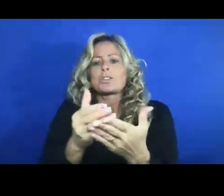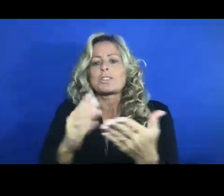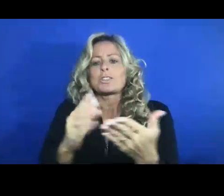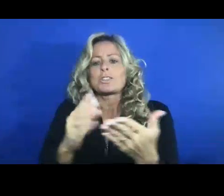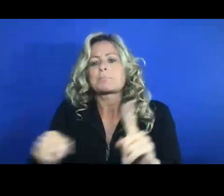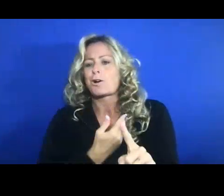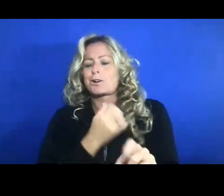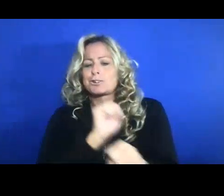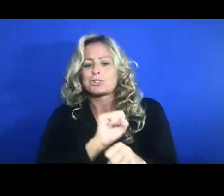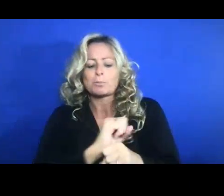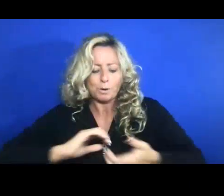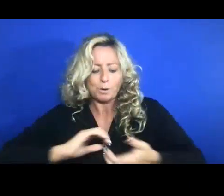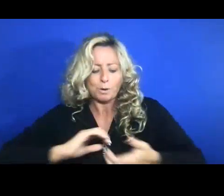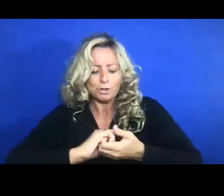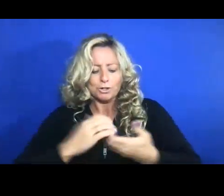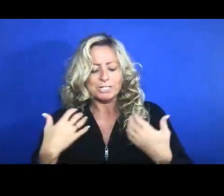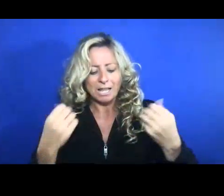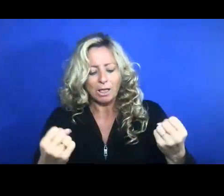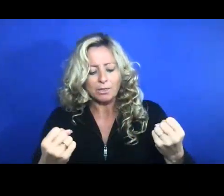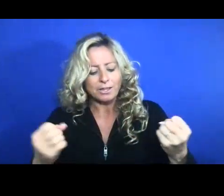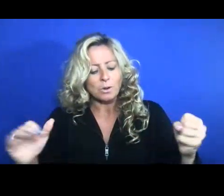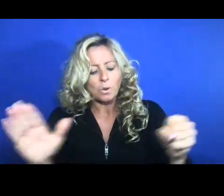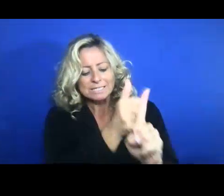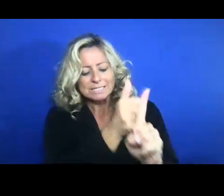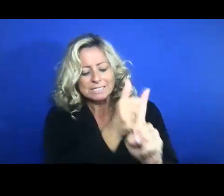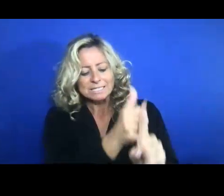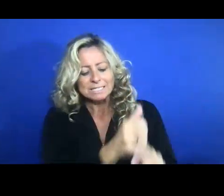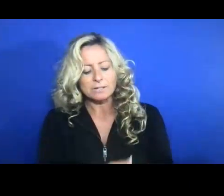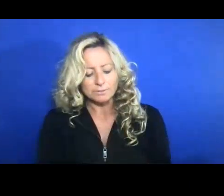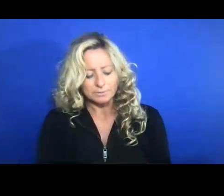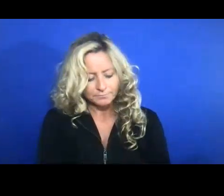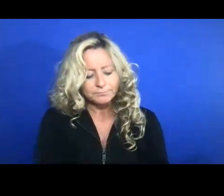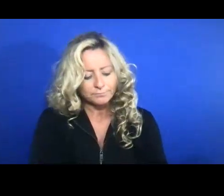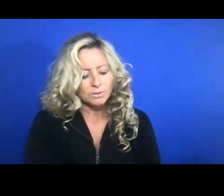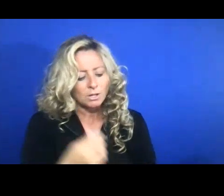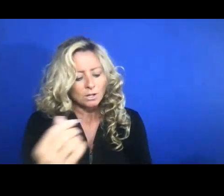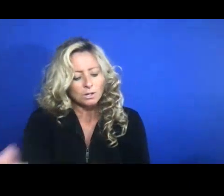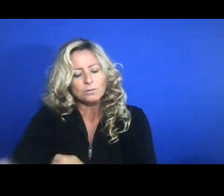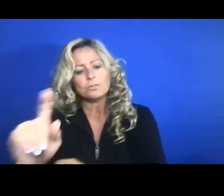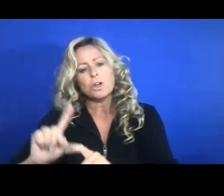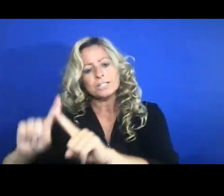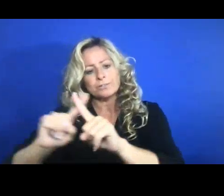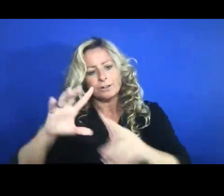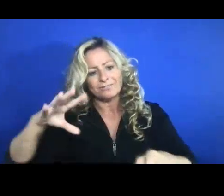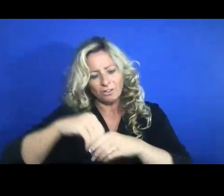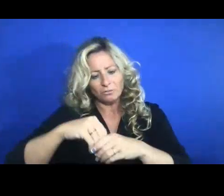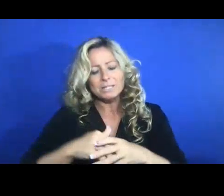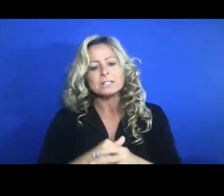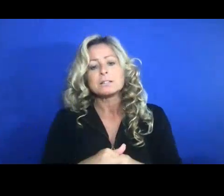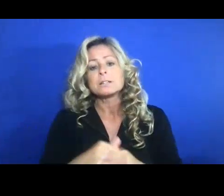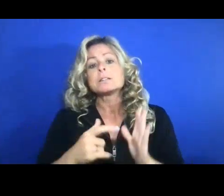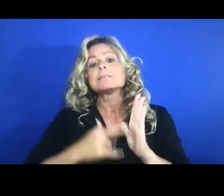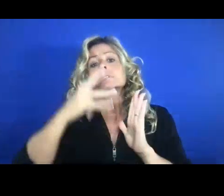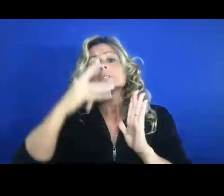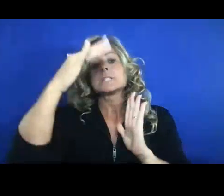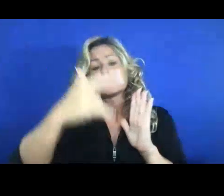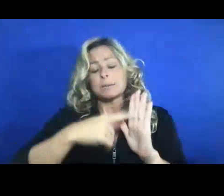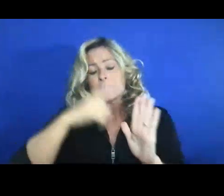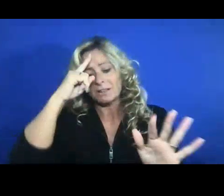We are called Partners in Health and Wholeness. So we're always connecting pieces of a puzzle. And I think sometimes with